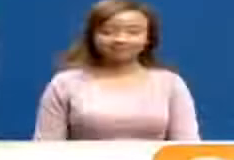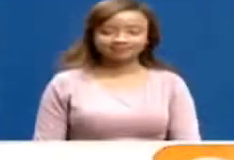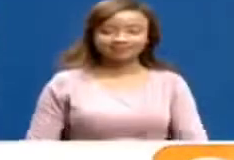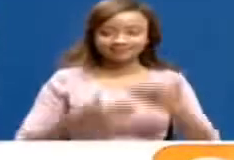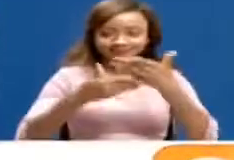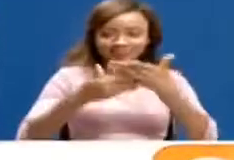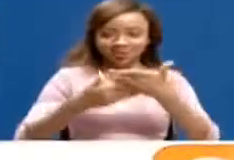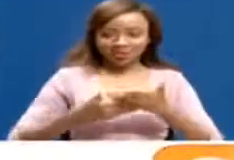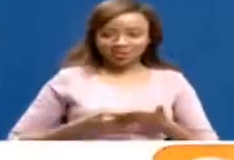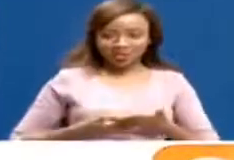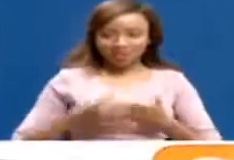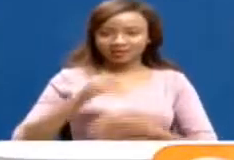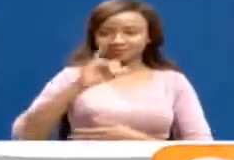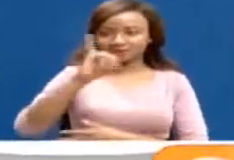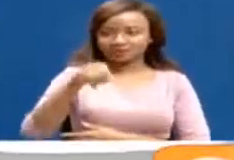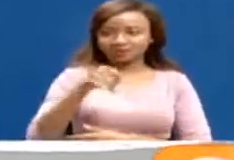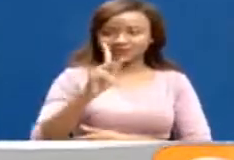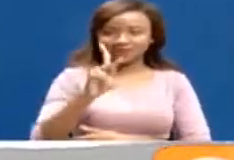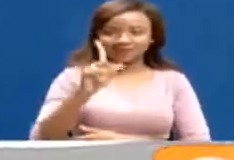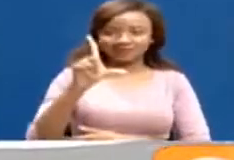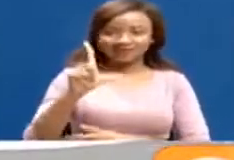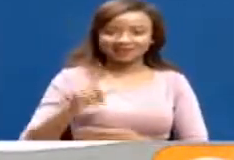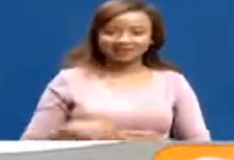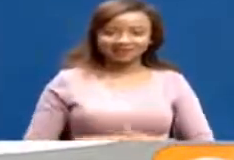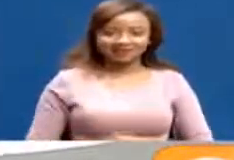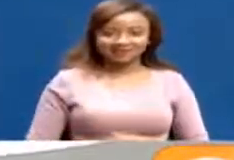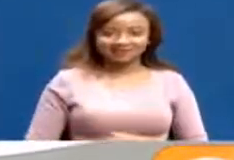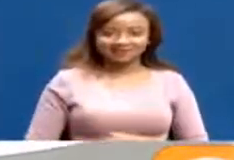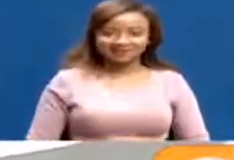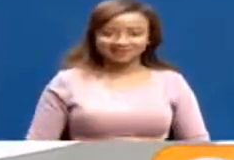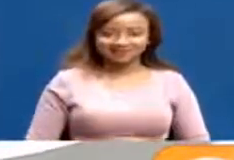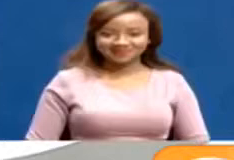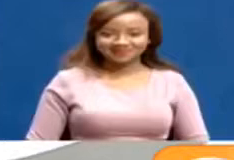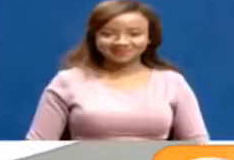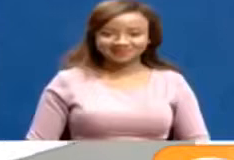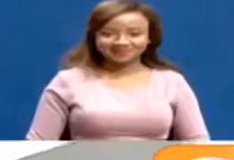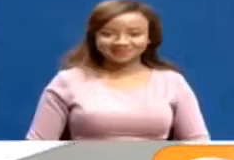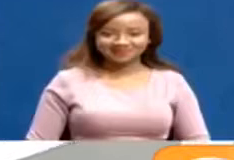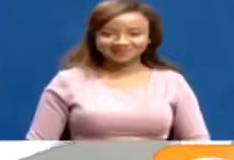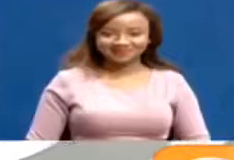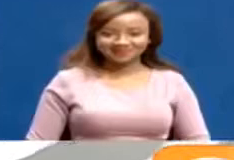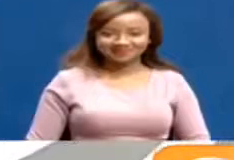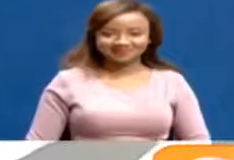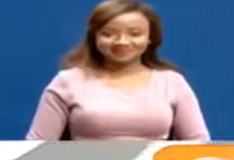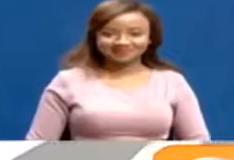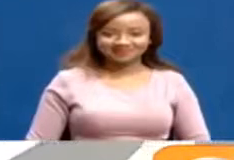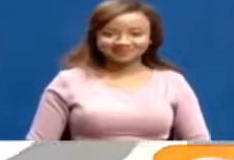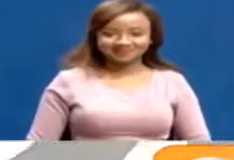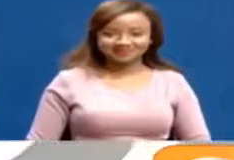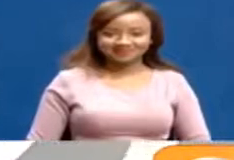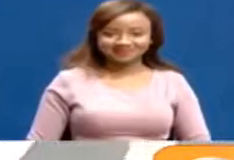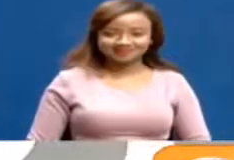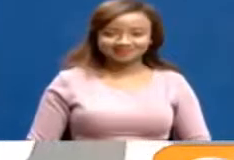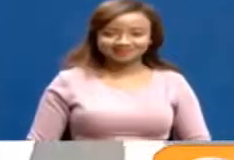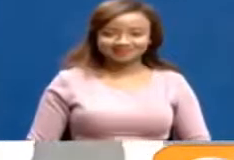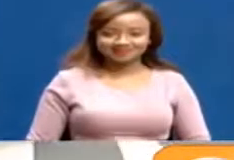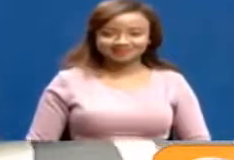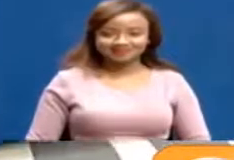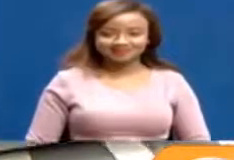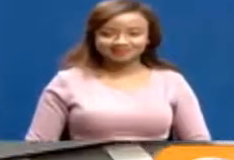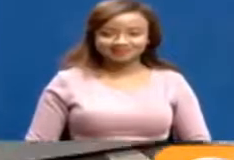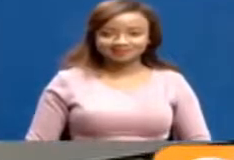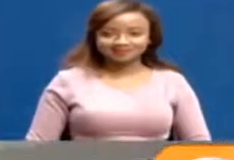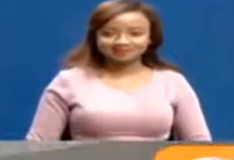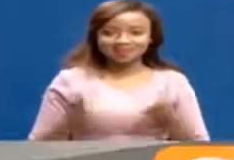Welcome back to Jeff Koinange live right here at Citizen Television. We're going to go straight and speak to Nairobi Senator Johnson